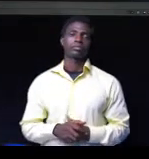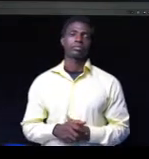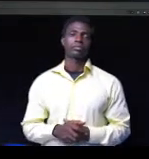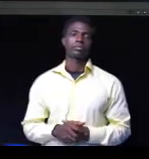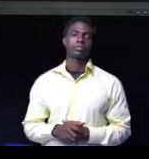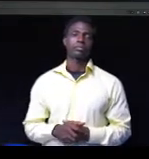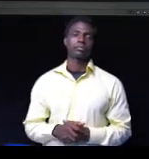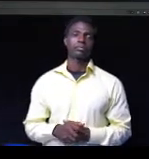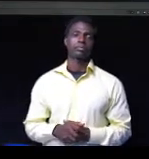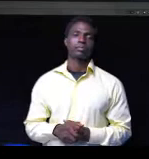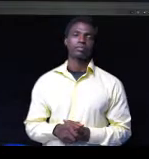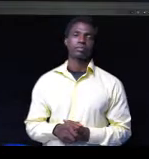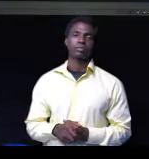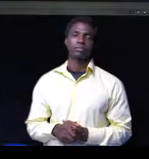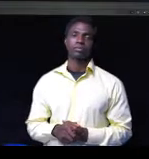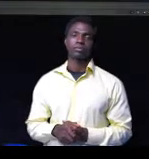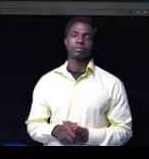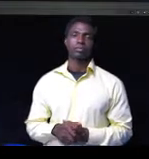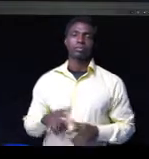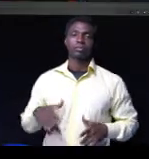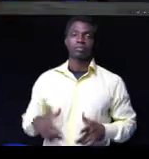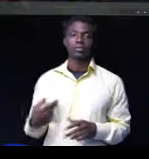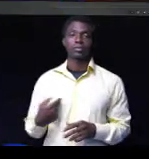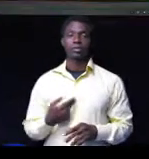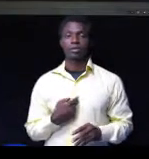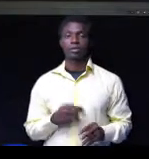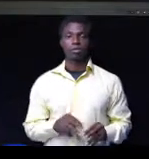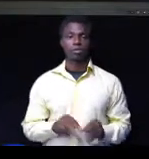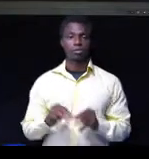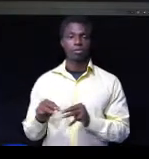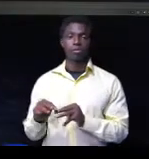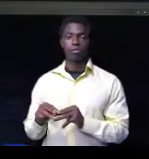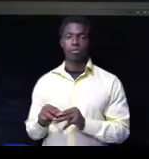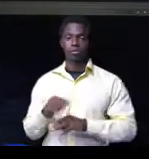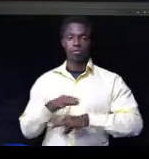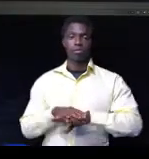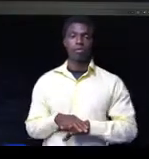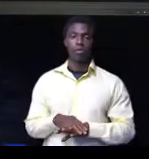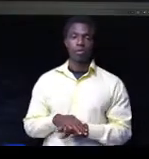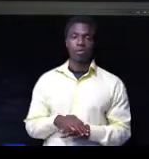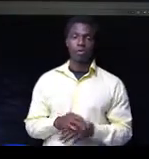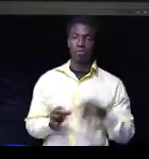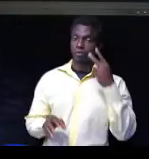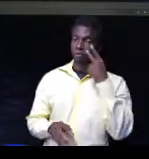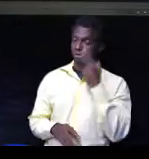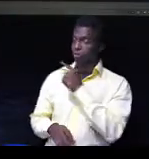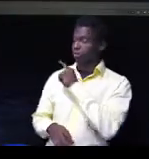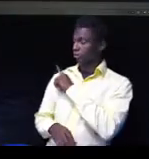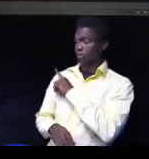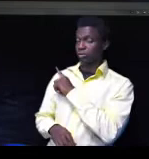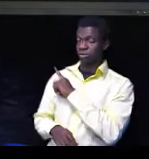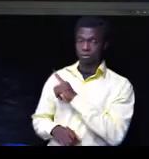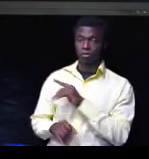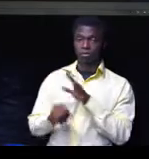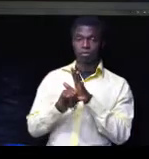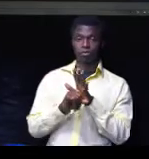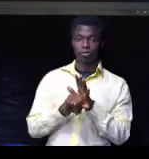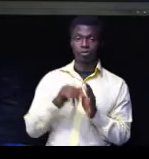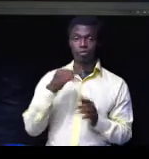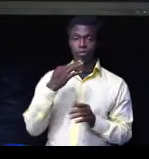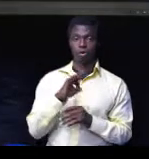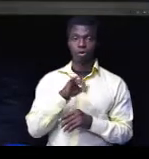year 1992. Let's move on. These are the pictures of the